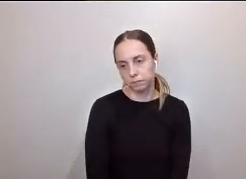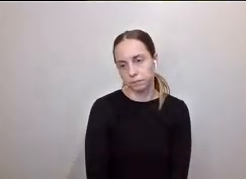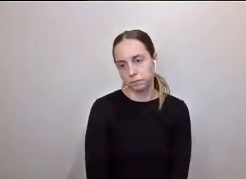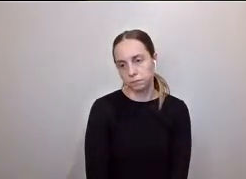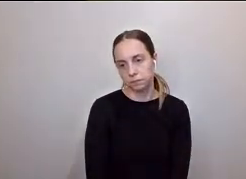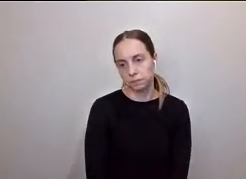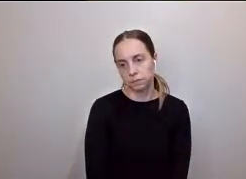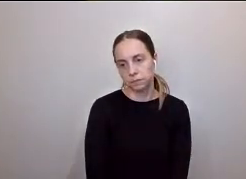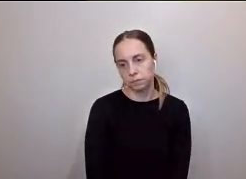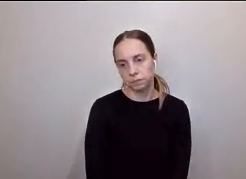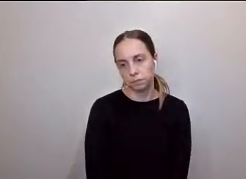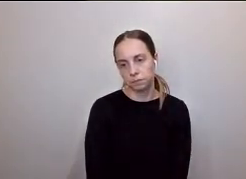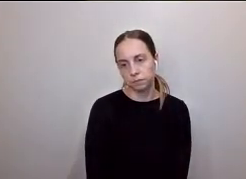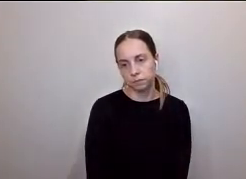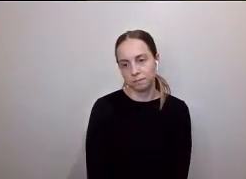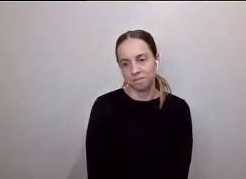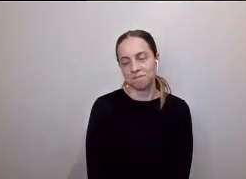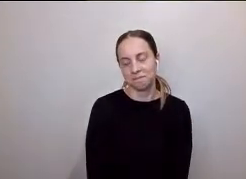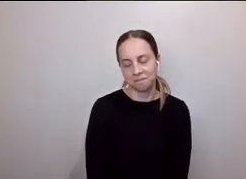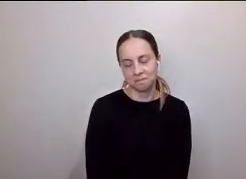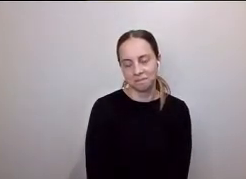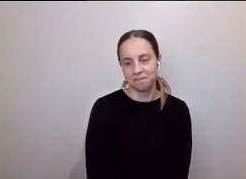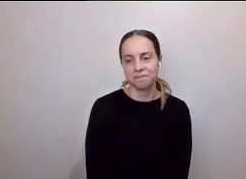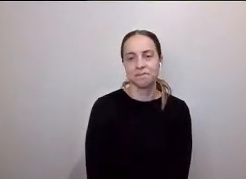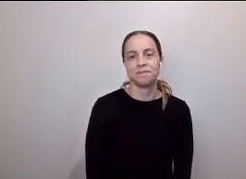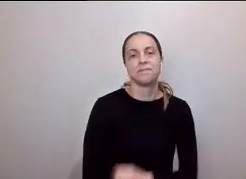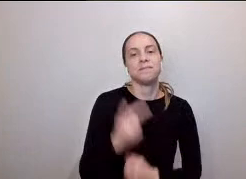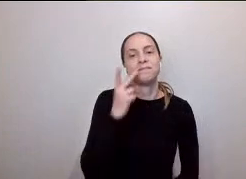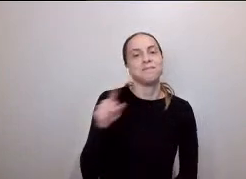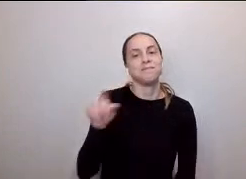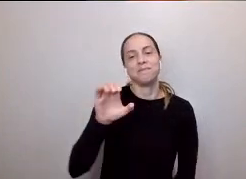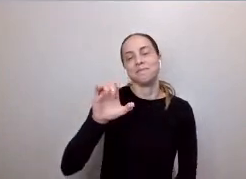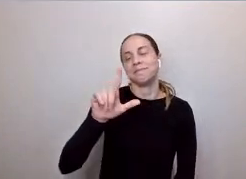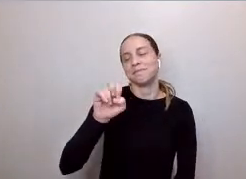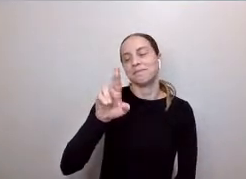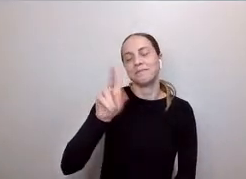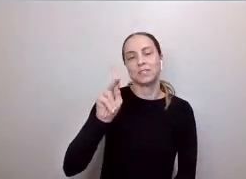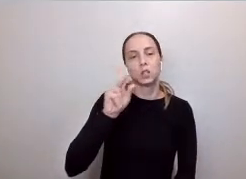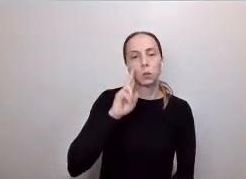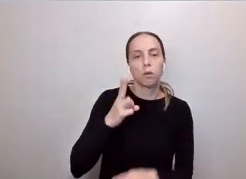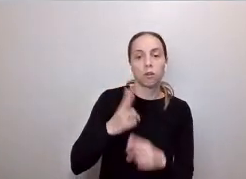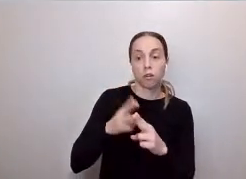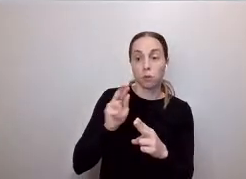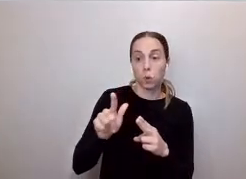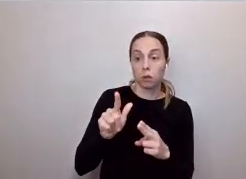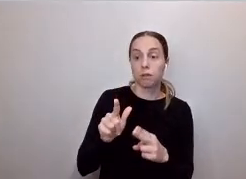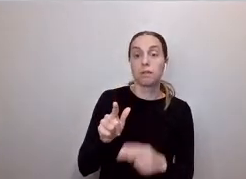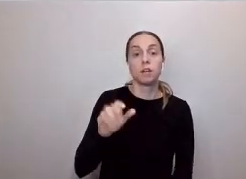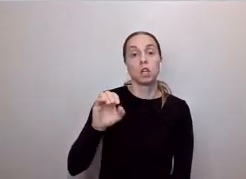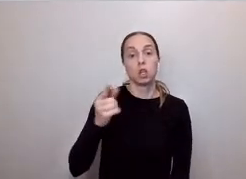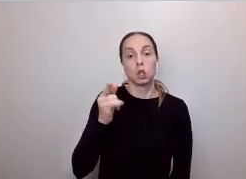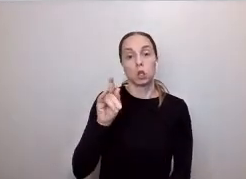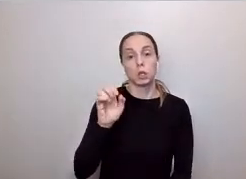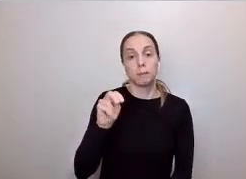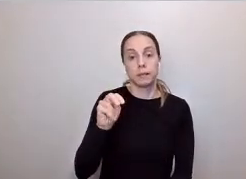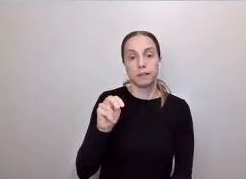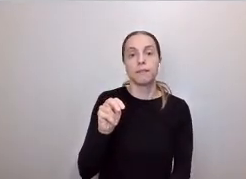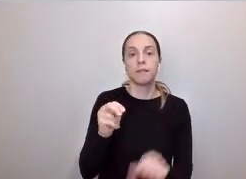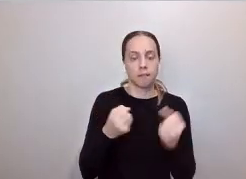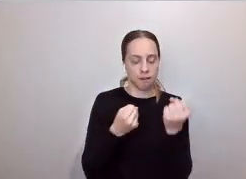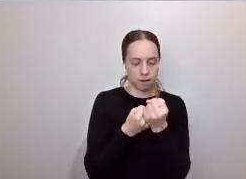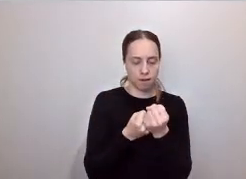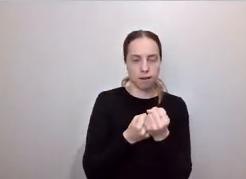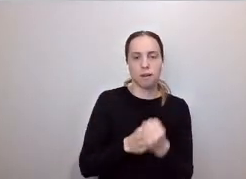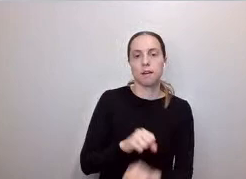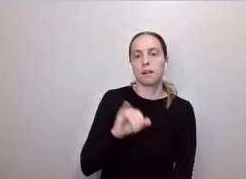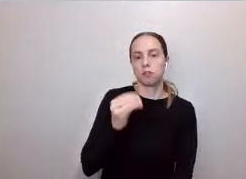Seeing none, clerk will call the roll. Councilmember Goodman. Aye. Councilmember Johnson. Aye. Councilmember